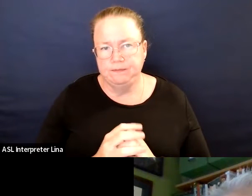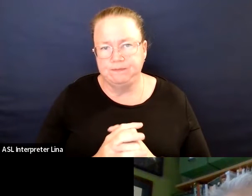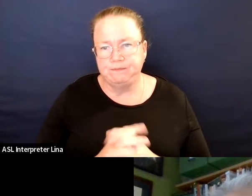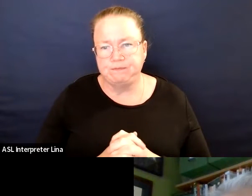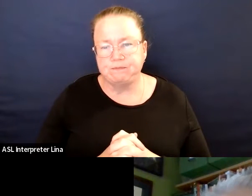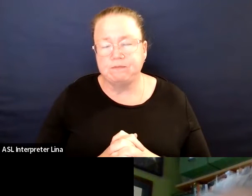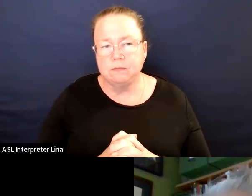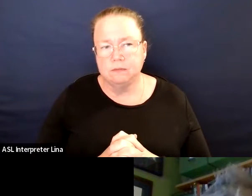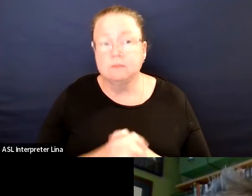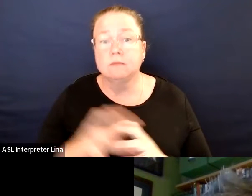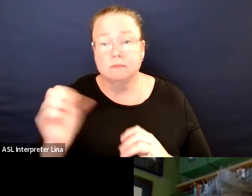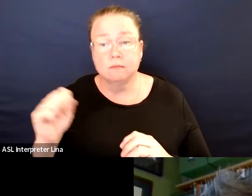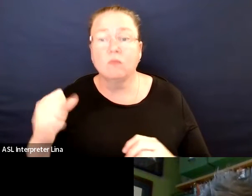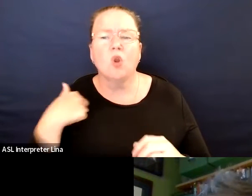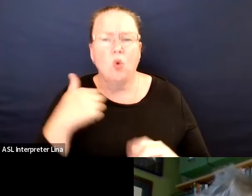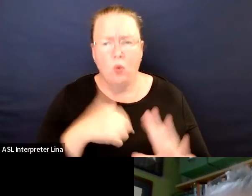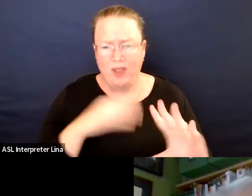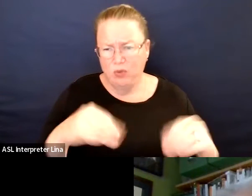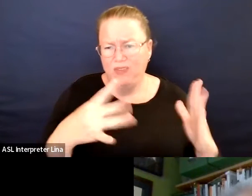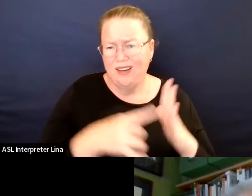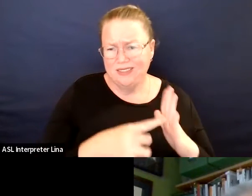And we've Yes. provided some examples here.